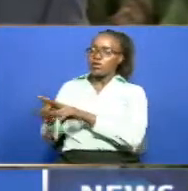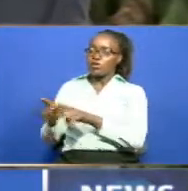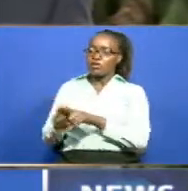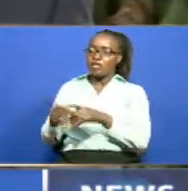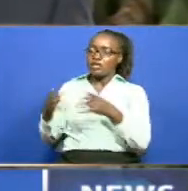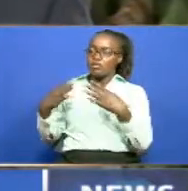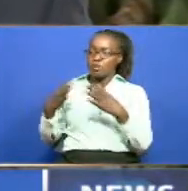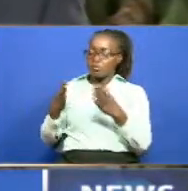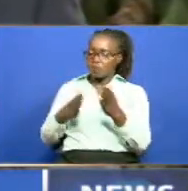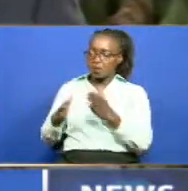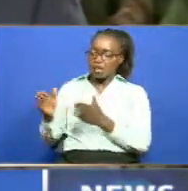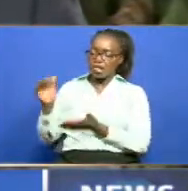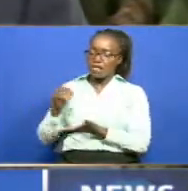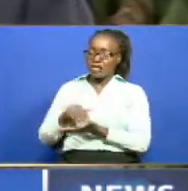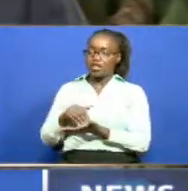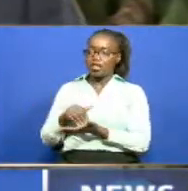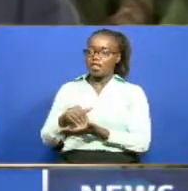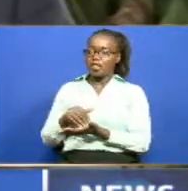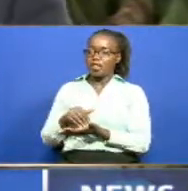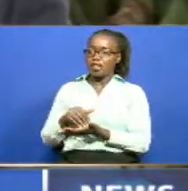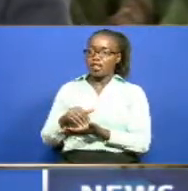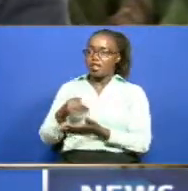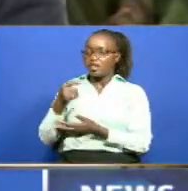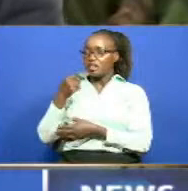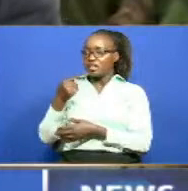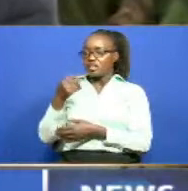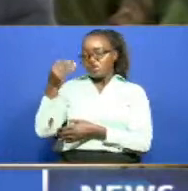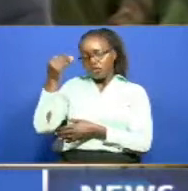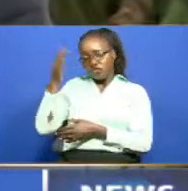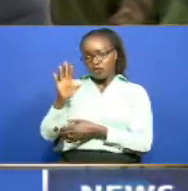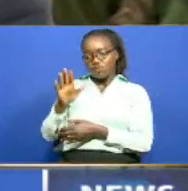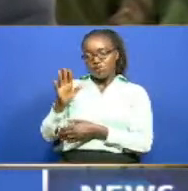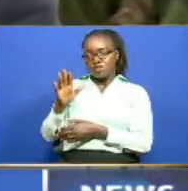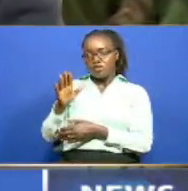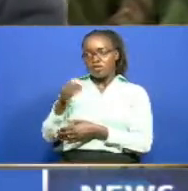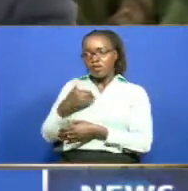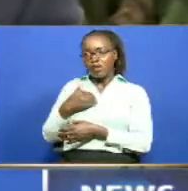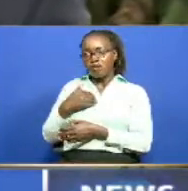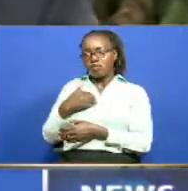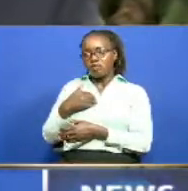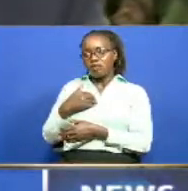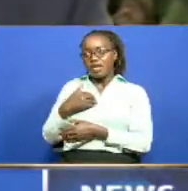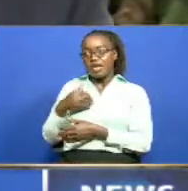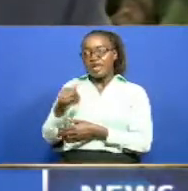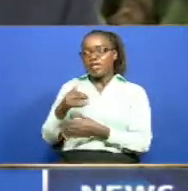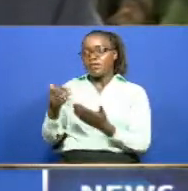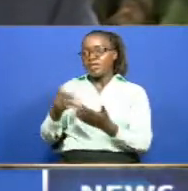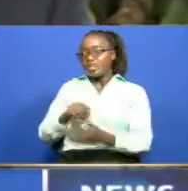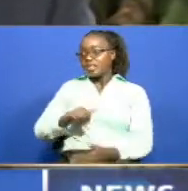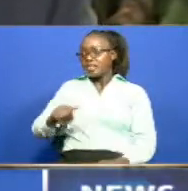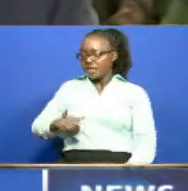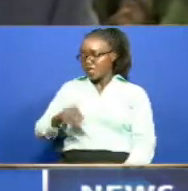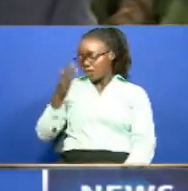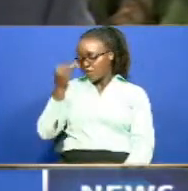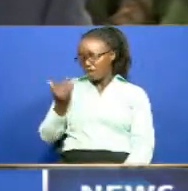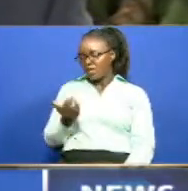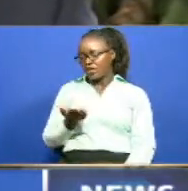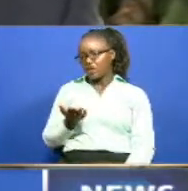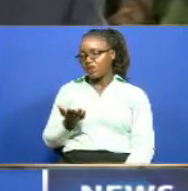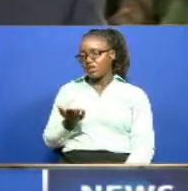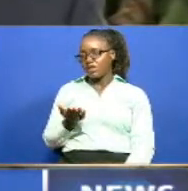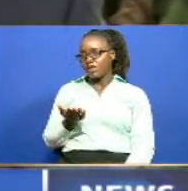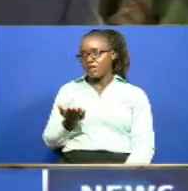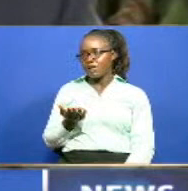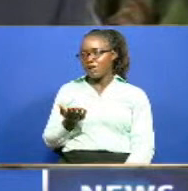realign strategically, they might decide we don't want to produce anymore in China. But why will they want to produce in Kenya? We have to make